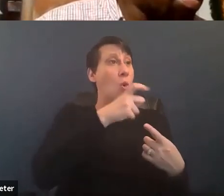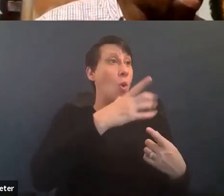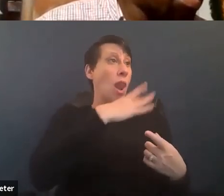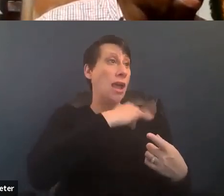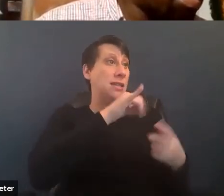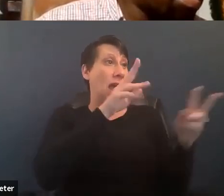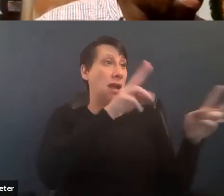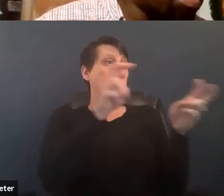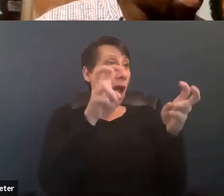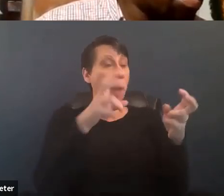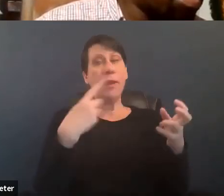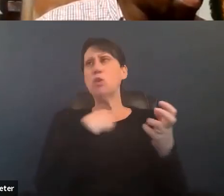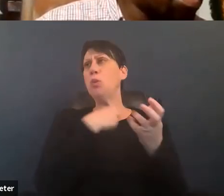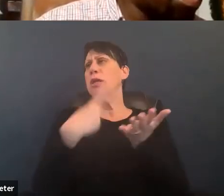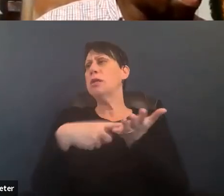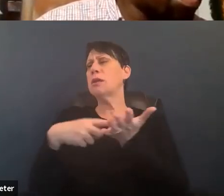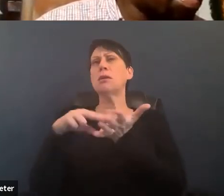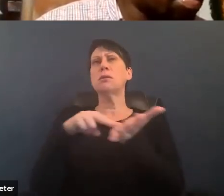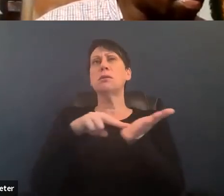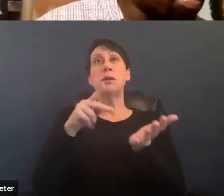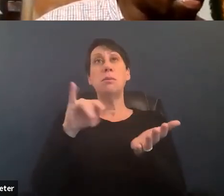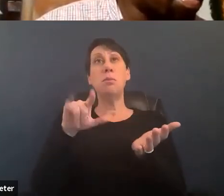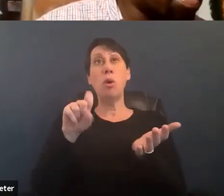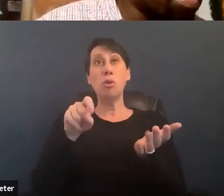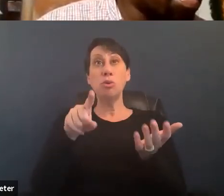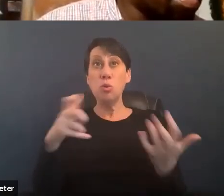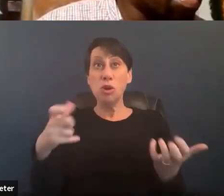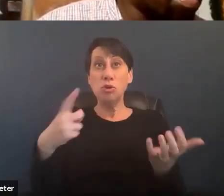Would you guys like to talk about assertive communication or